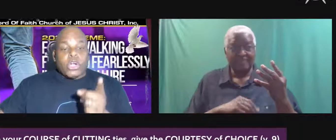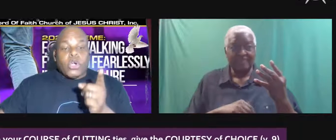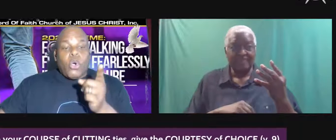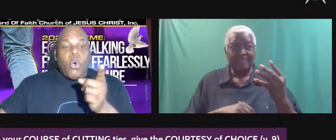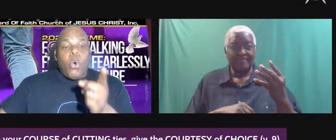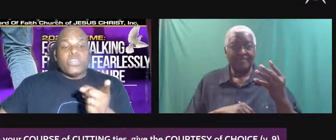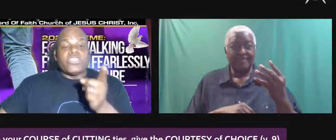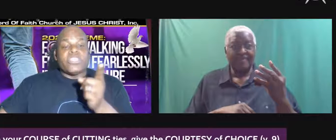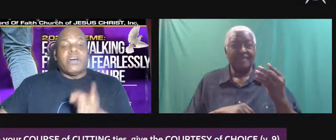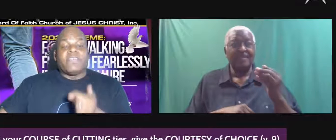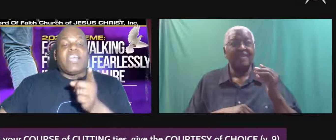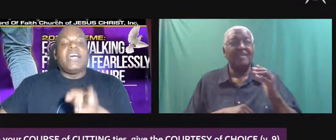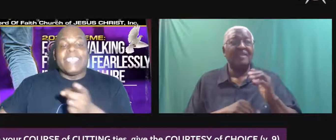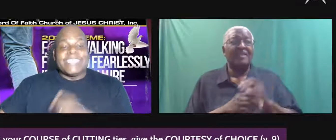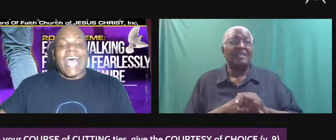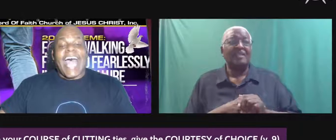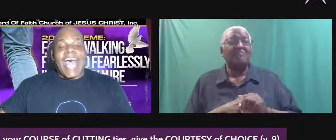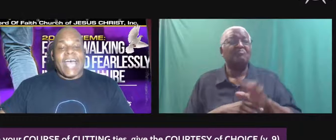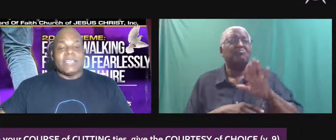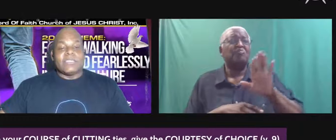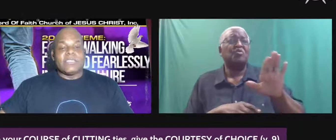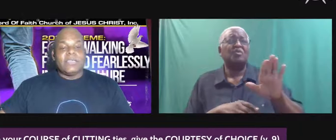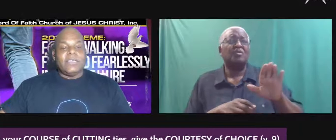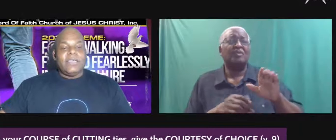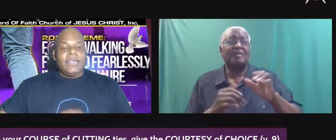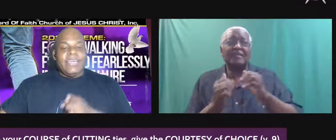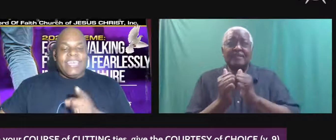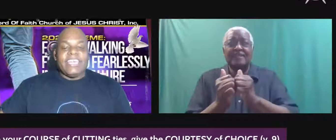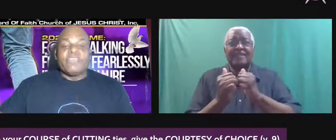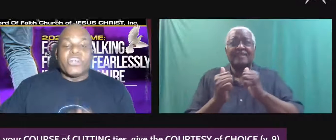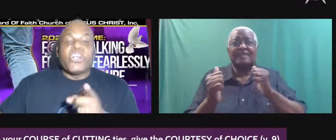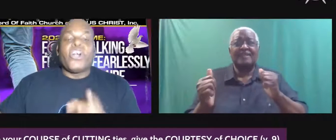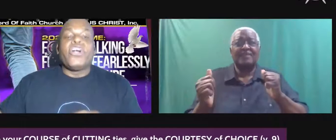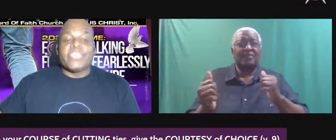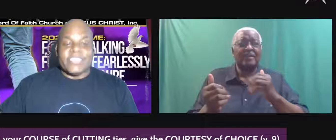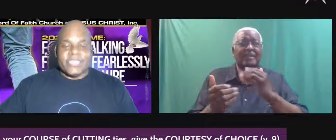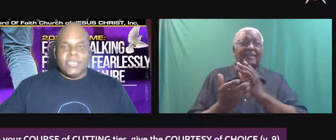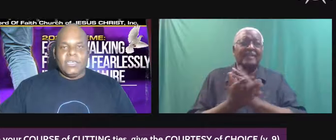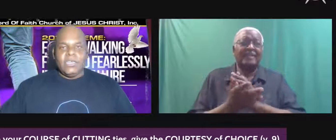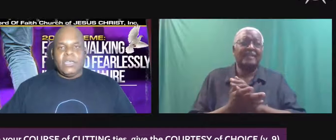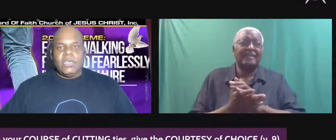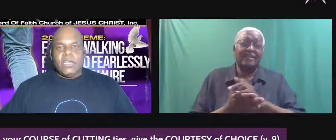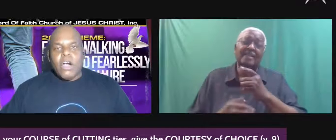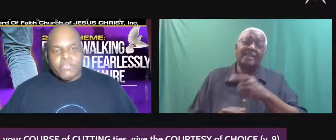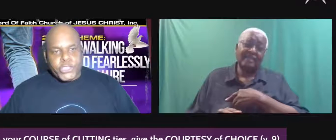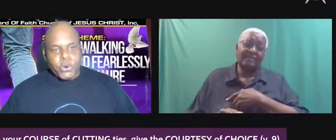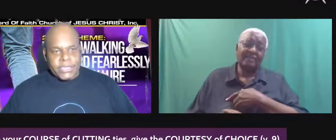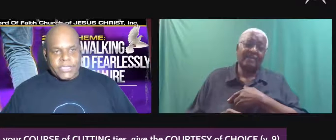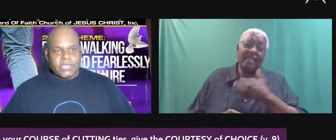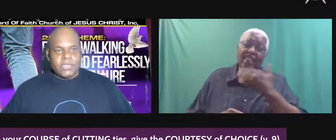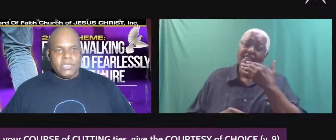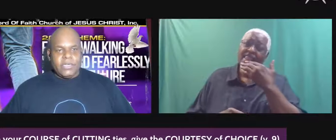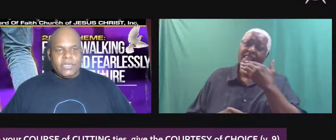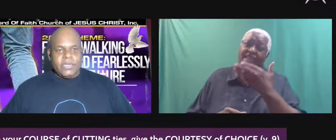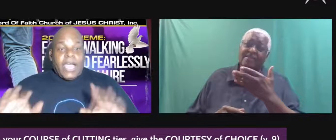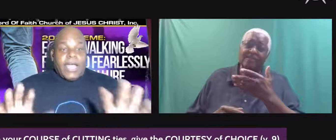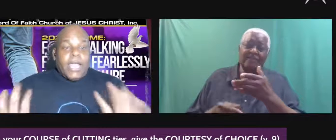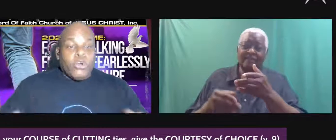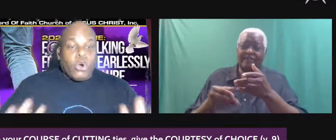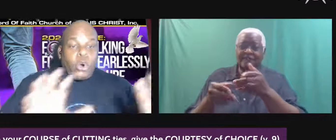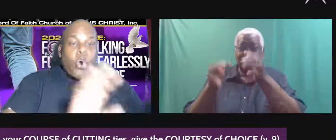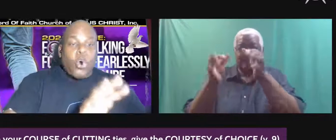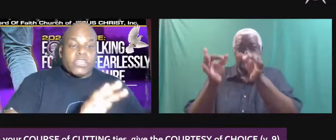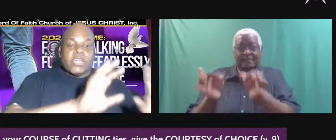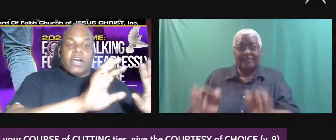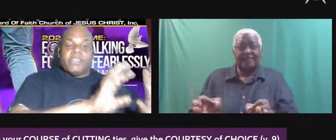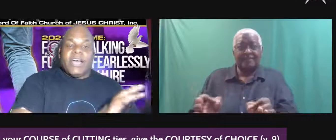In your course of cutting ties, give the courtesy of choice.